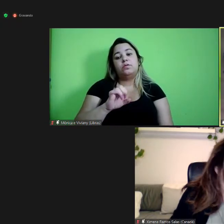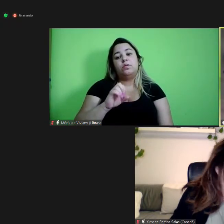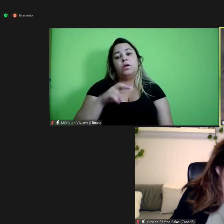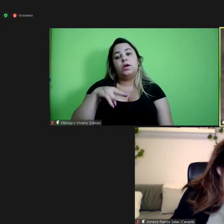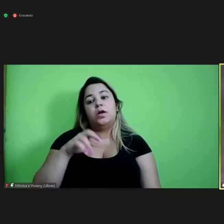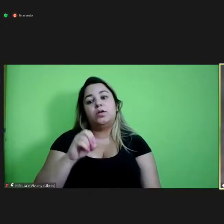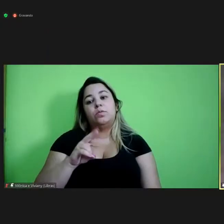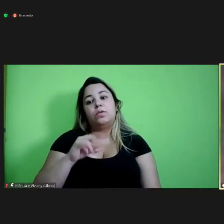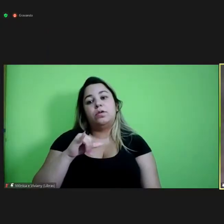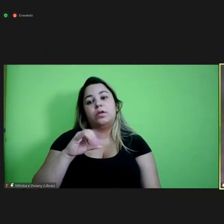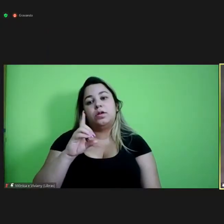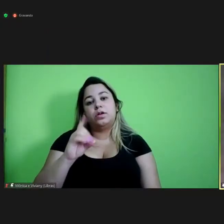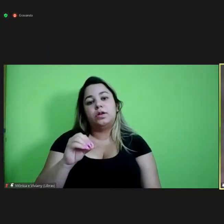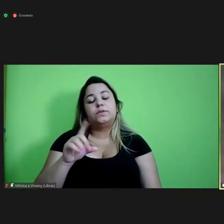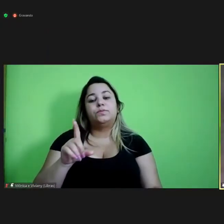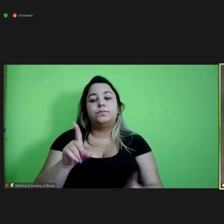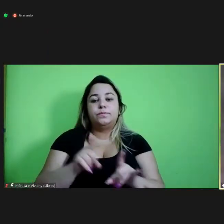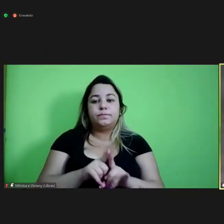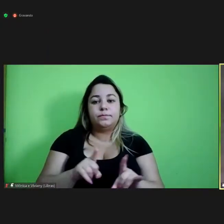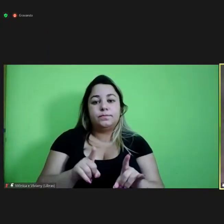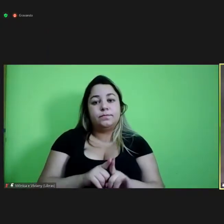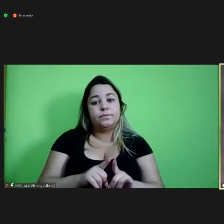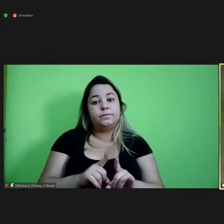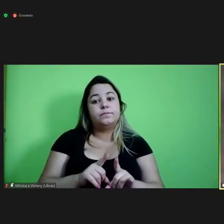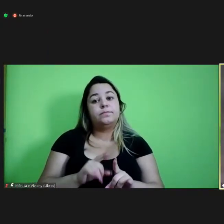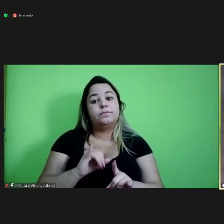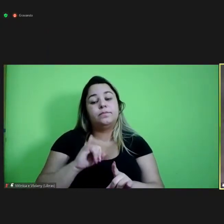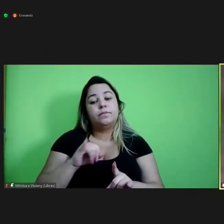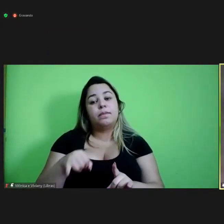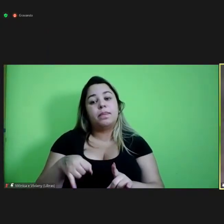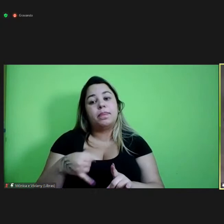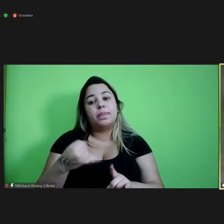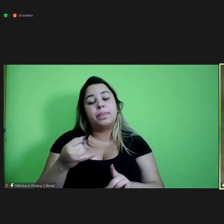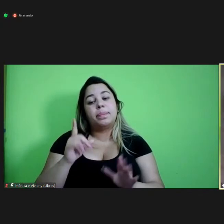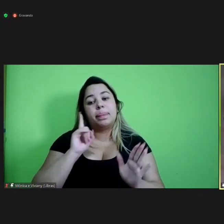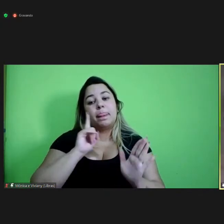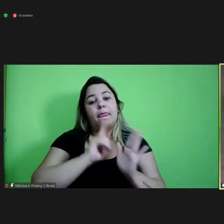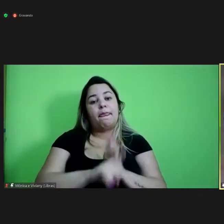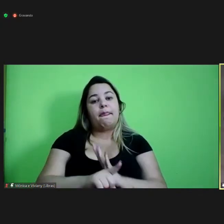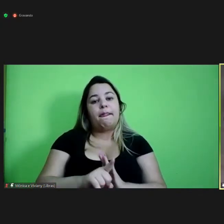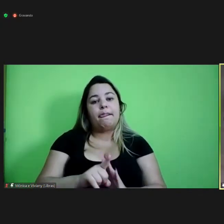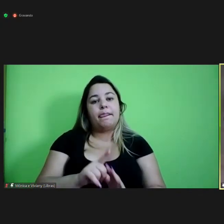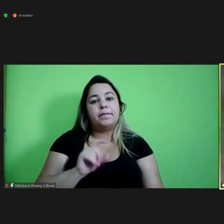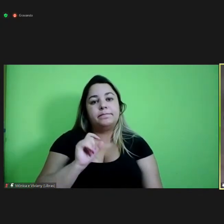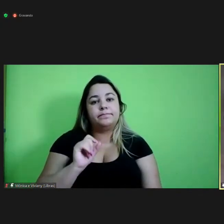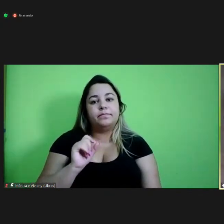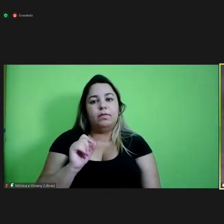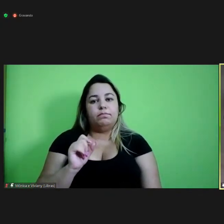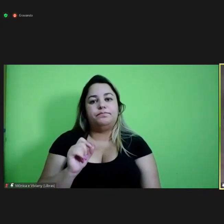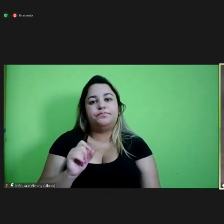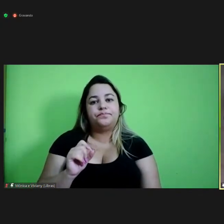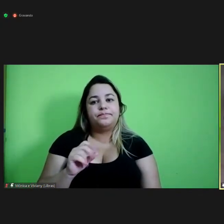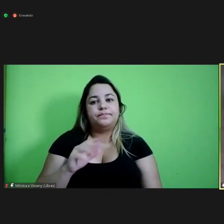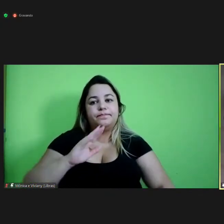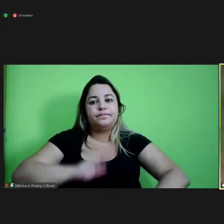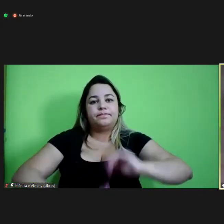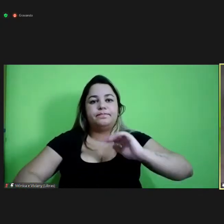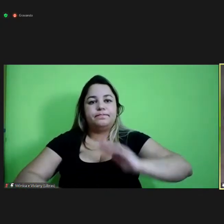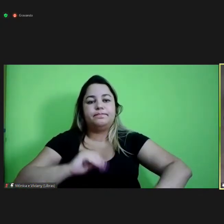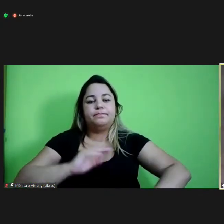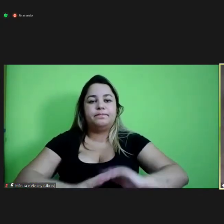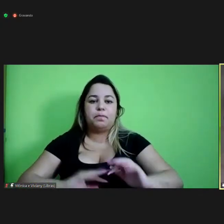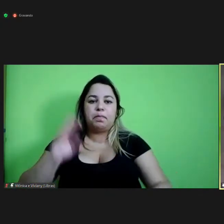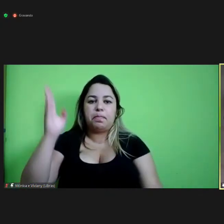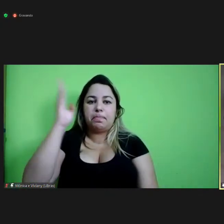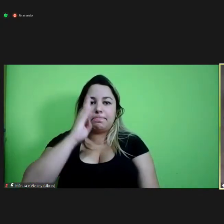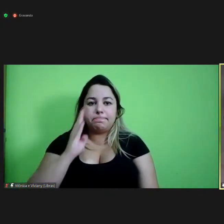United Kingdom. And also, I'm going to take the opportunity to do a question for the